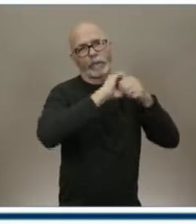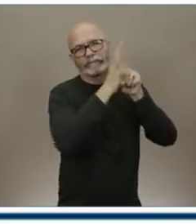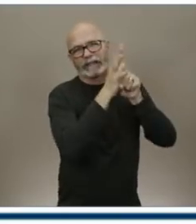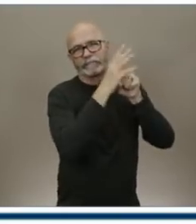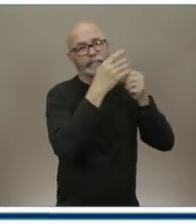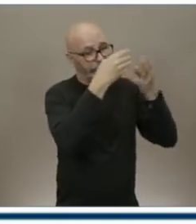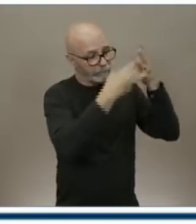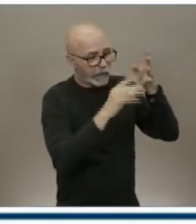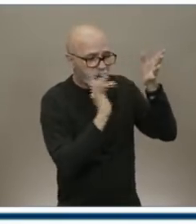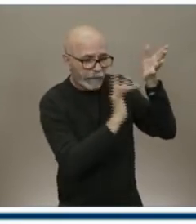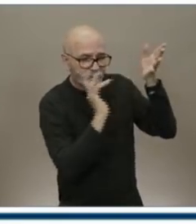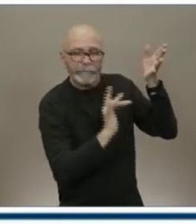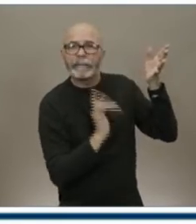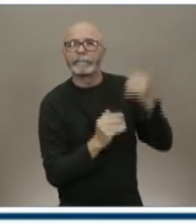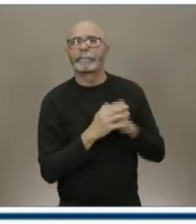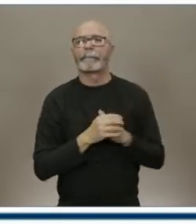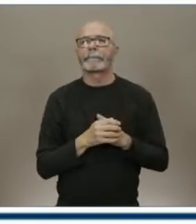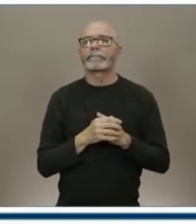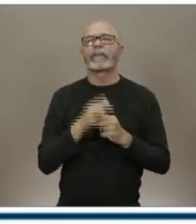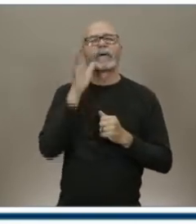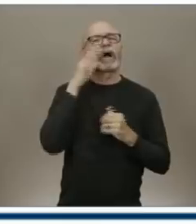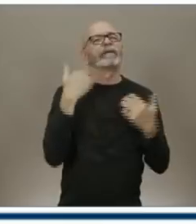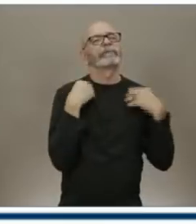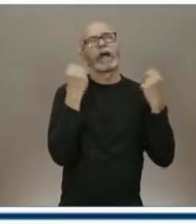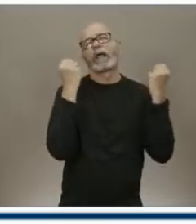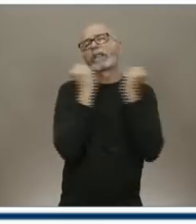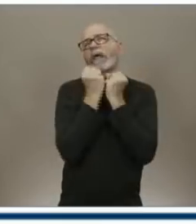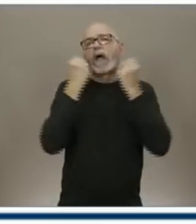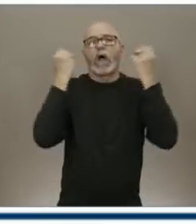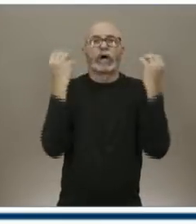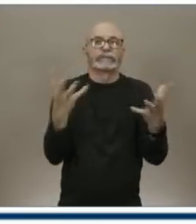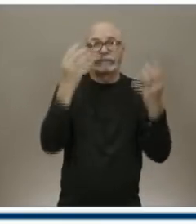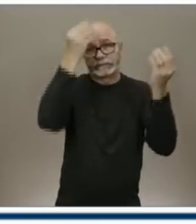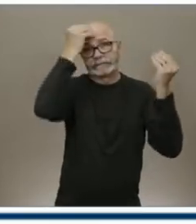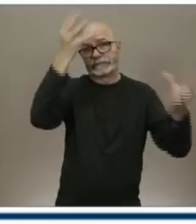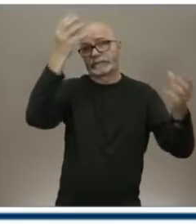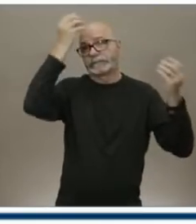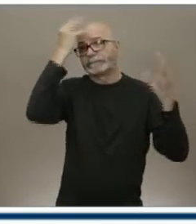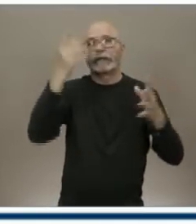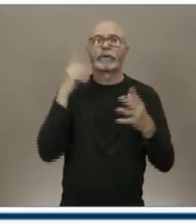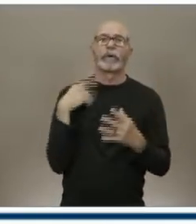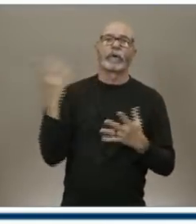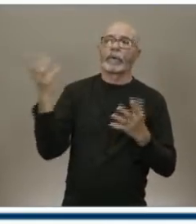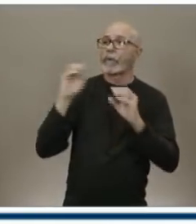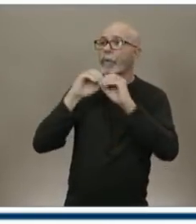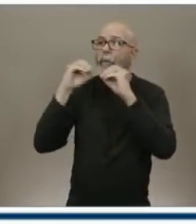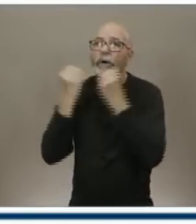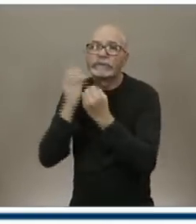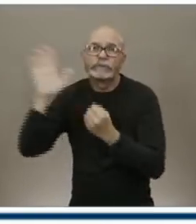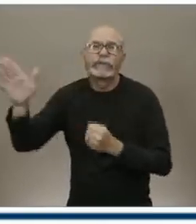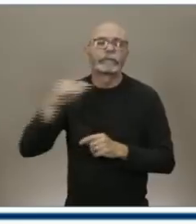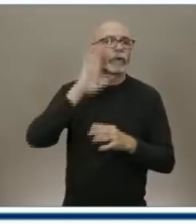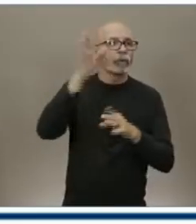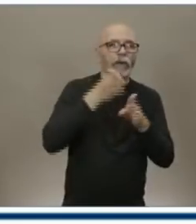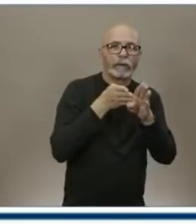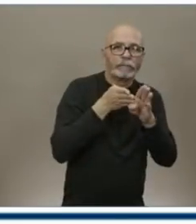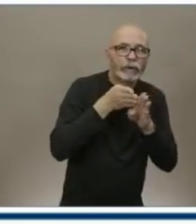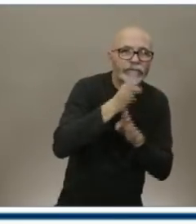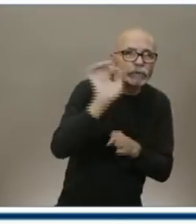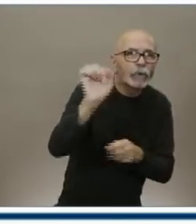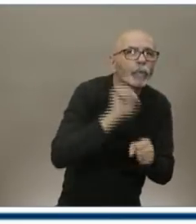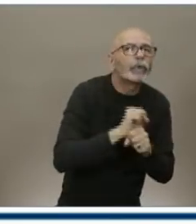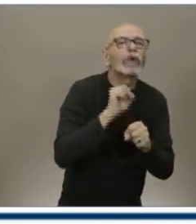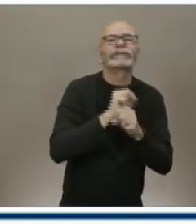reassured that you will get lots of notice when you, your organization, or your professional group will be eligible and able to